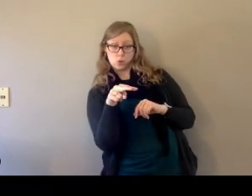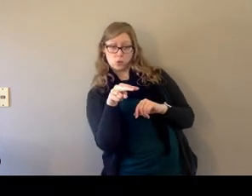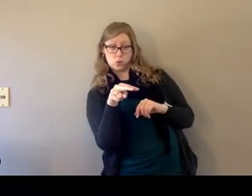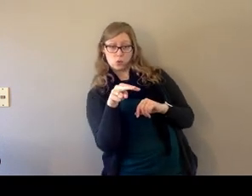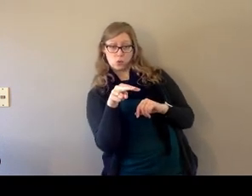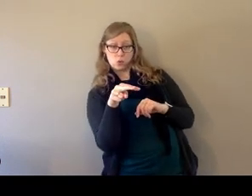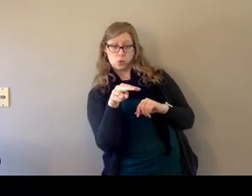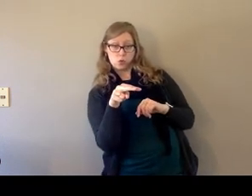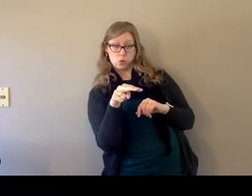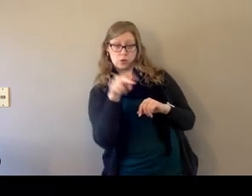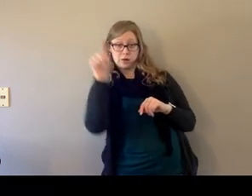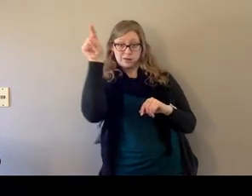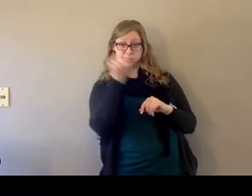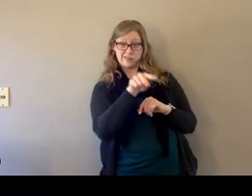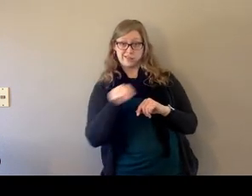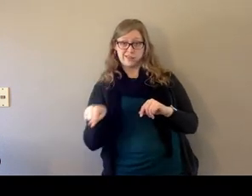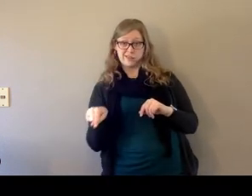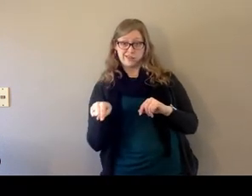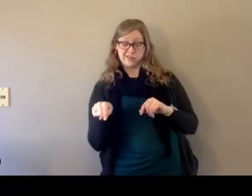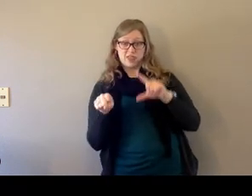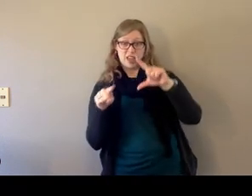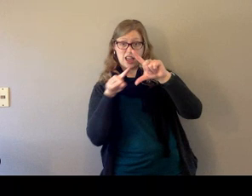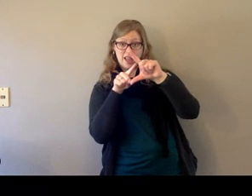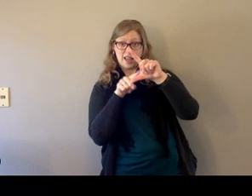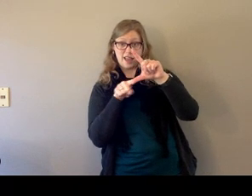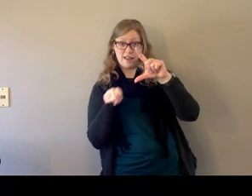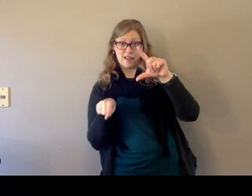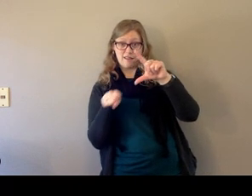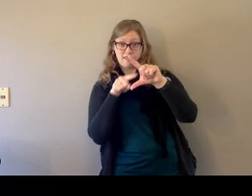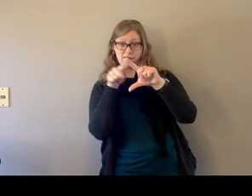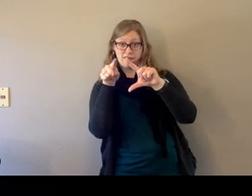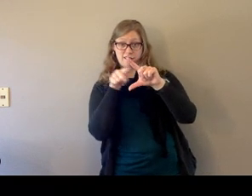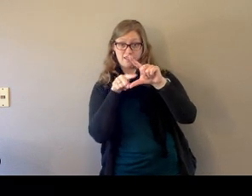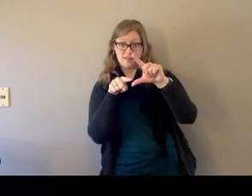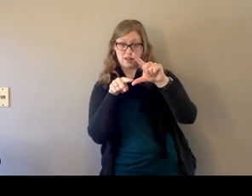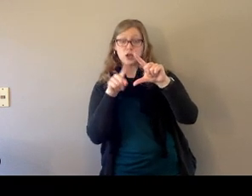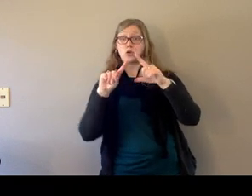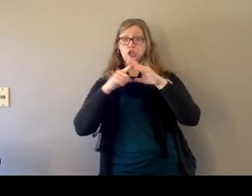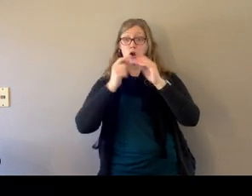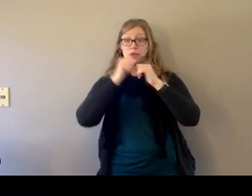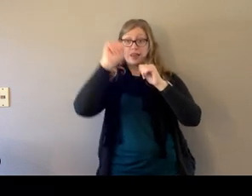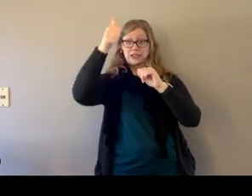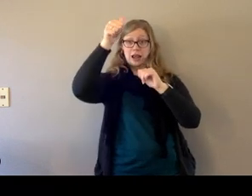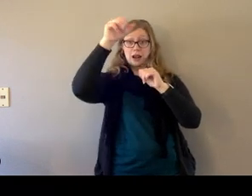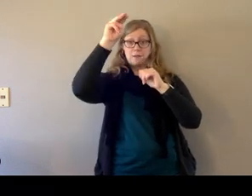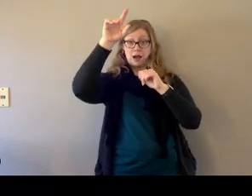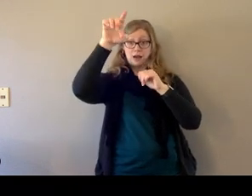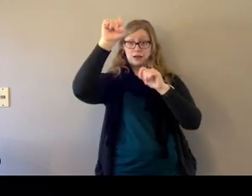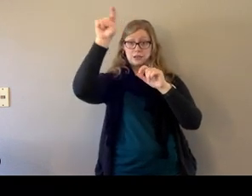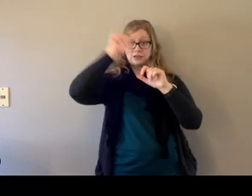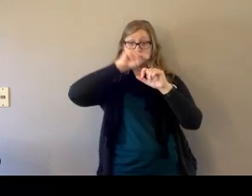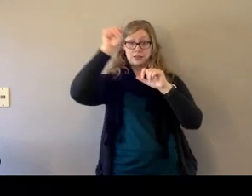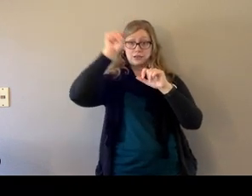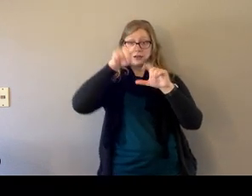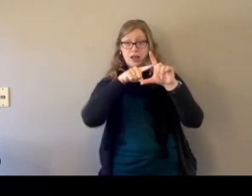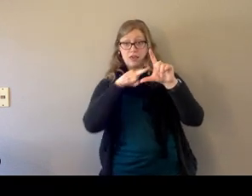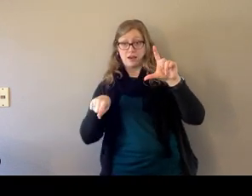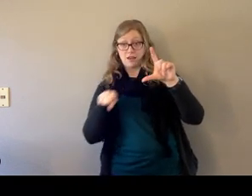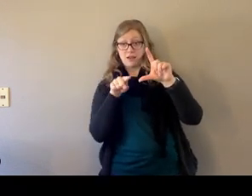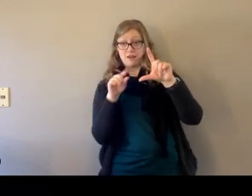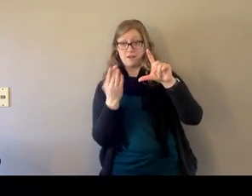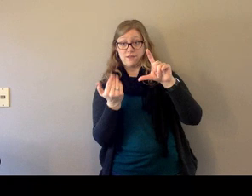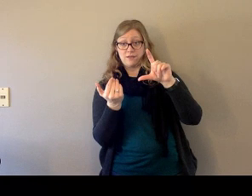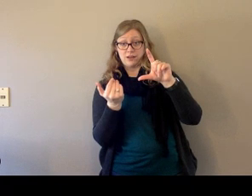ACB. So I went the 10-mile side and then the 15-mile. So now I'm going to do the 10-mile side